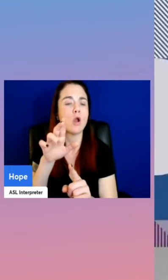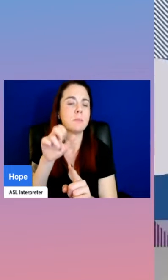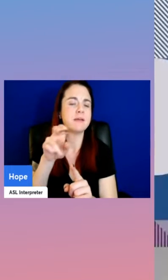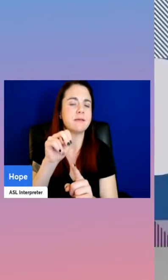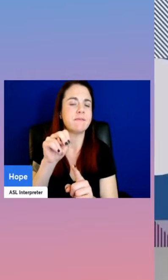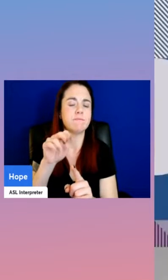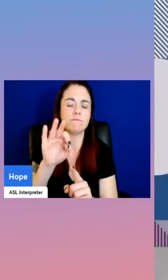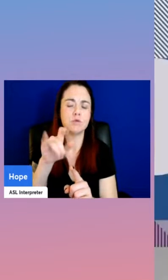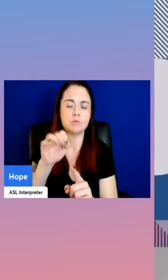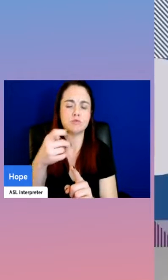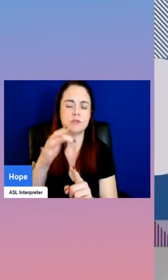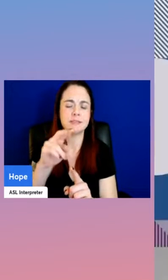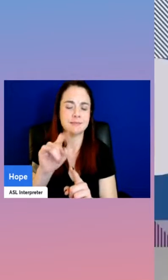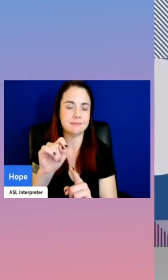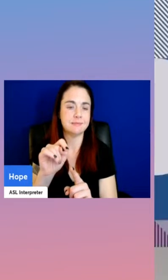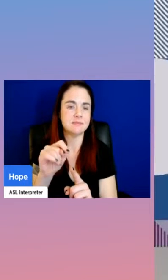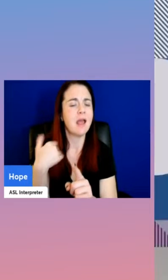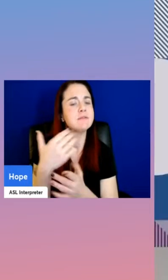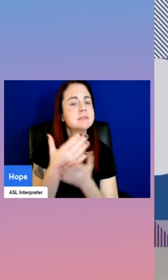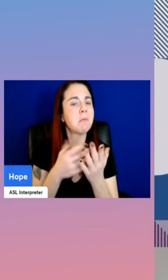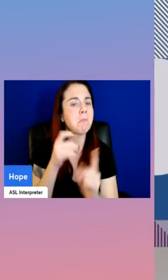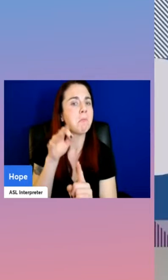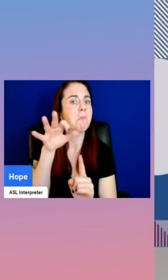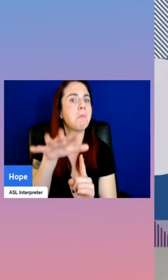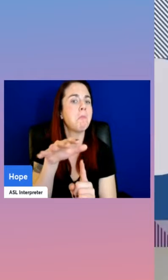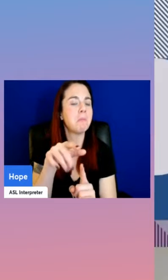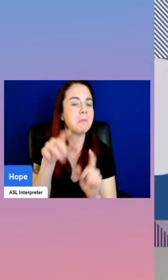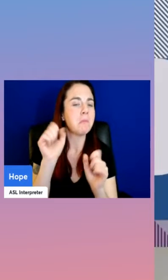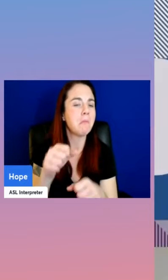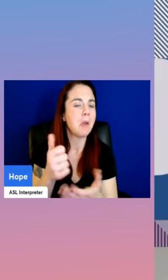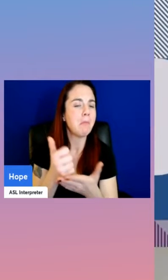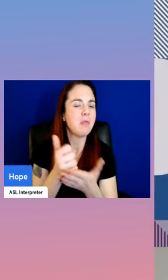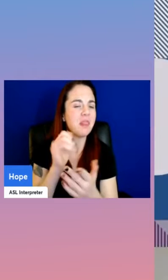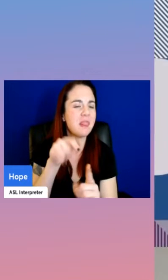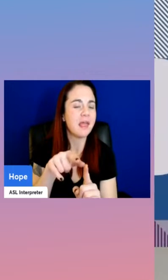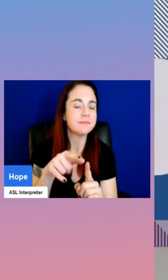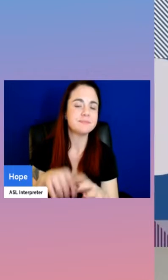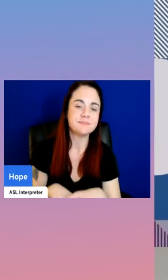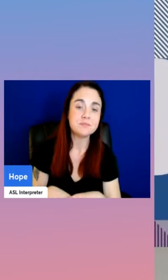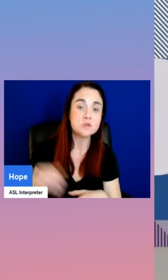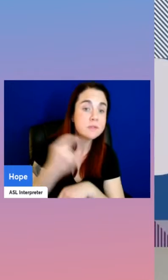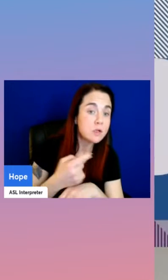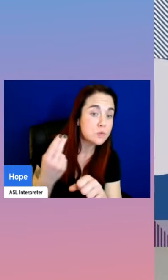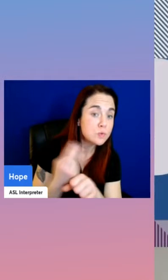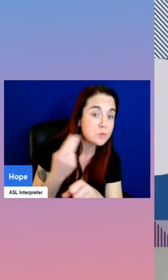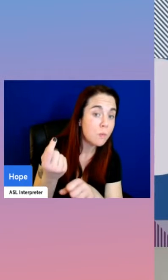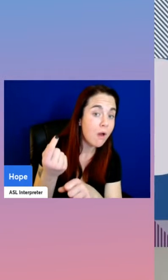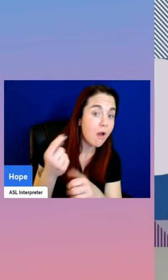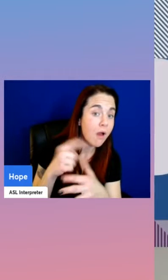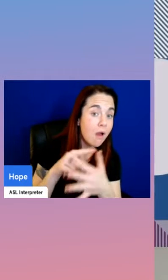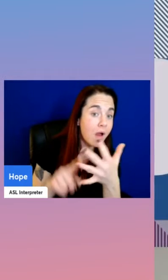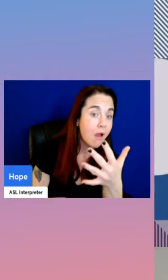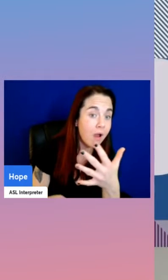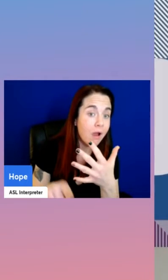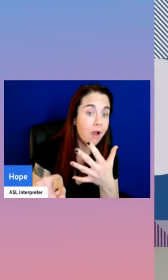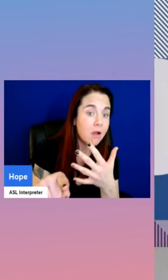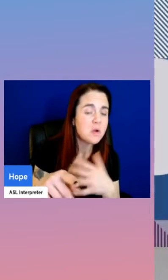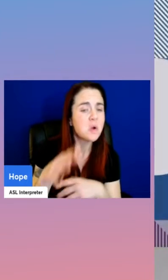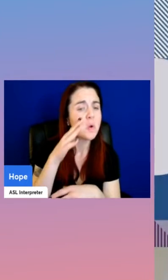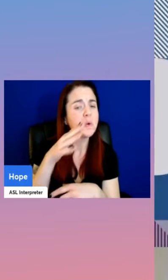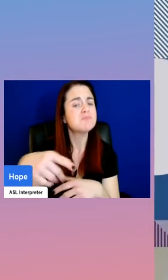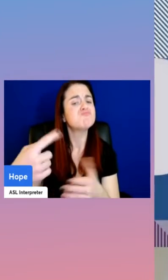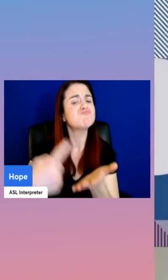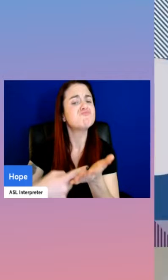So what tools will we be using in our particular talk today? And we'll be pretty much